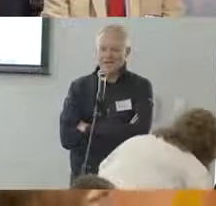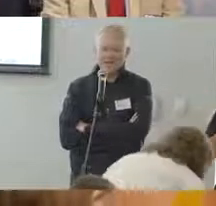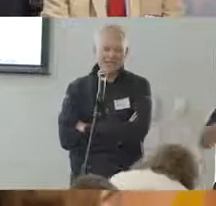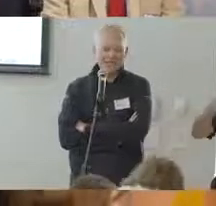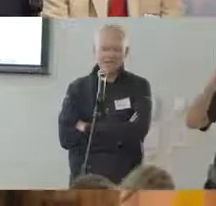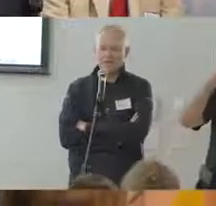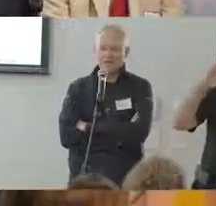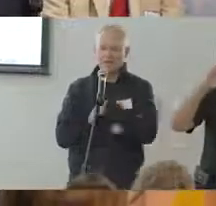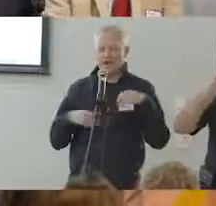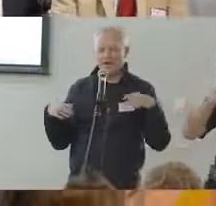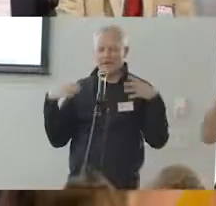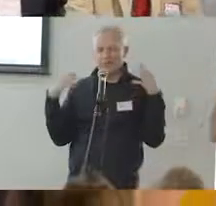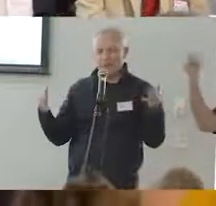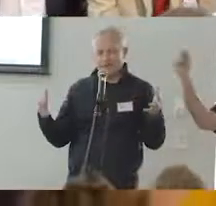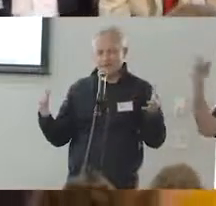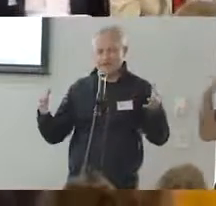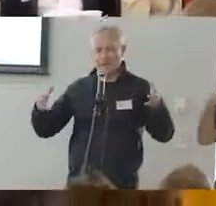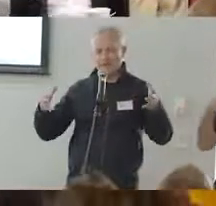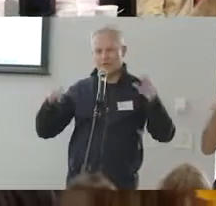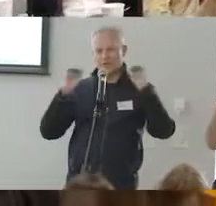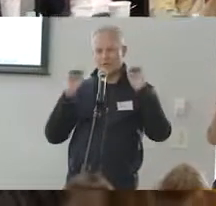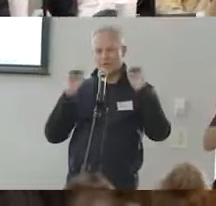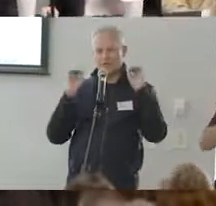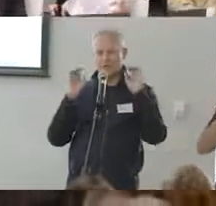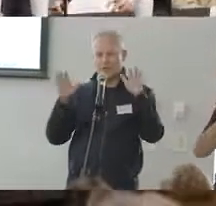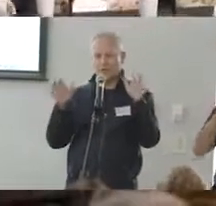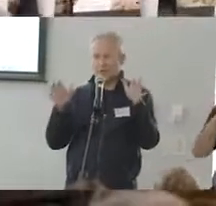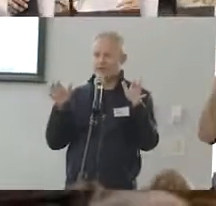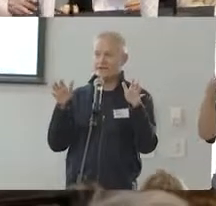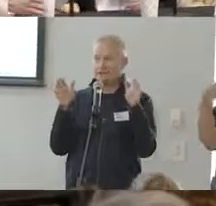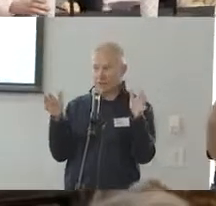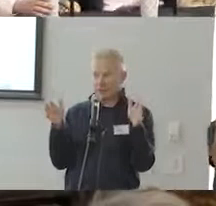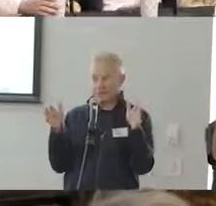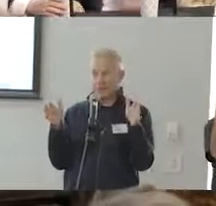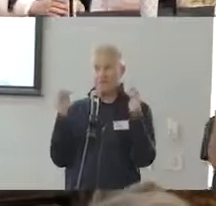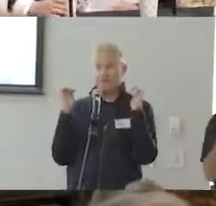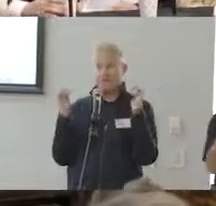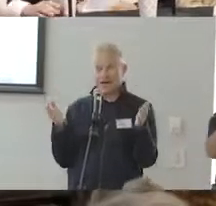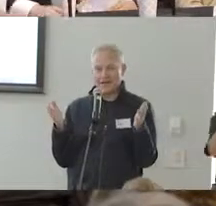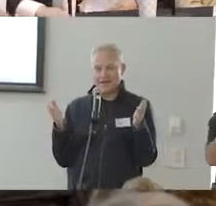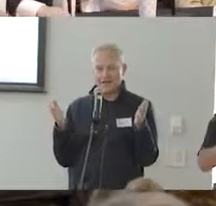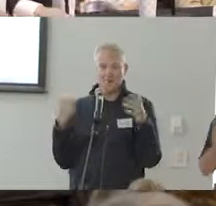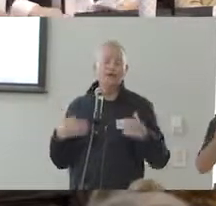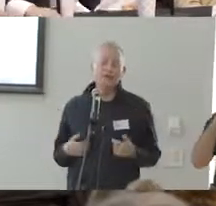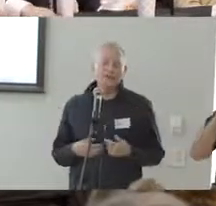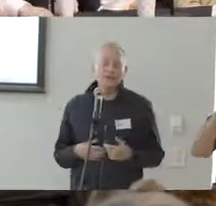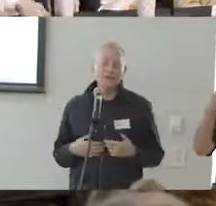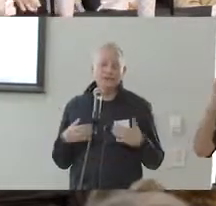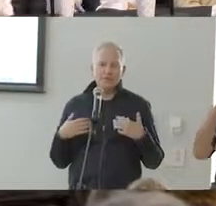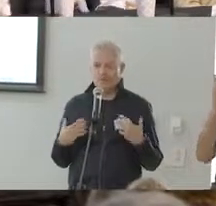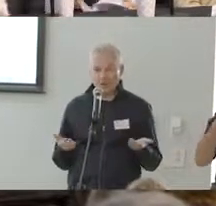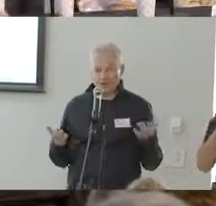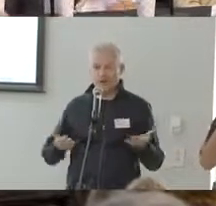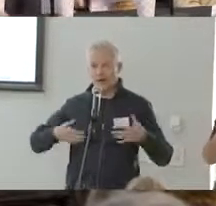Hi, everybody, and thank you for coming in person, and also those of you who are joining us virtually for the live stream